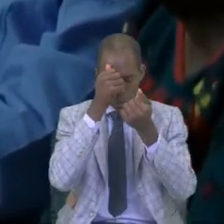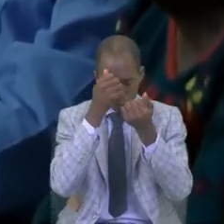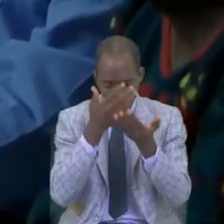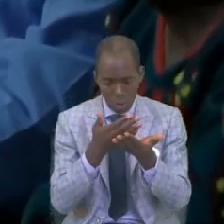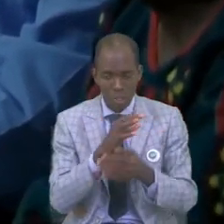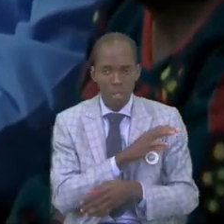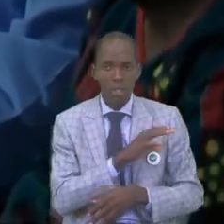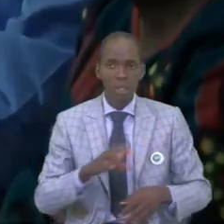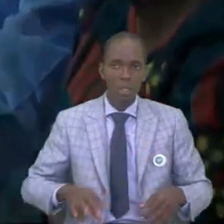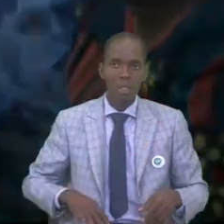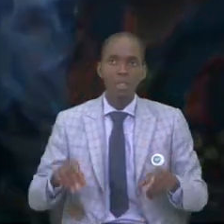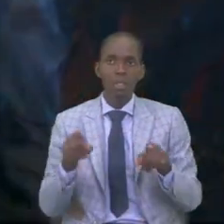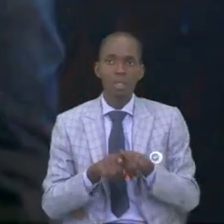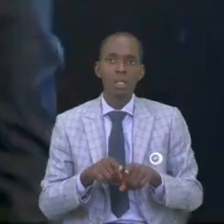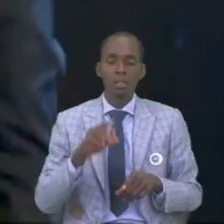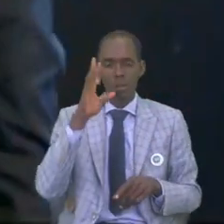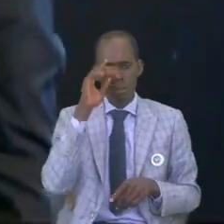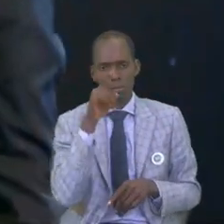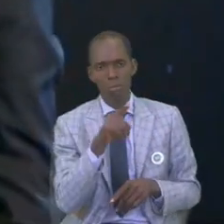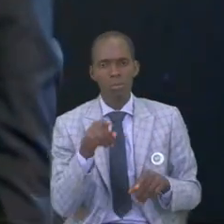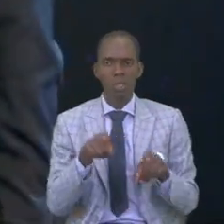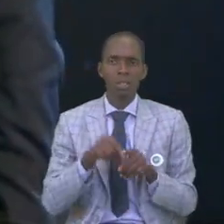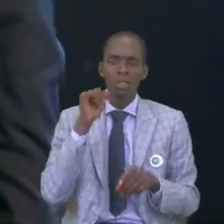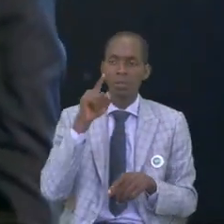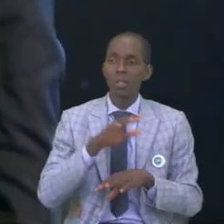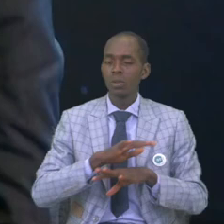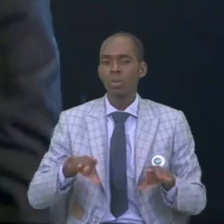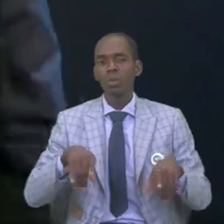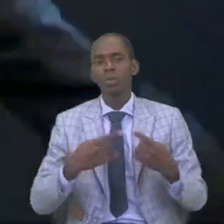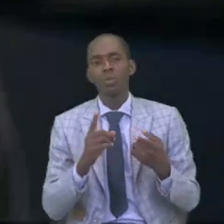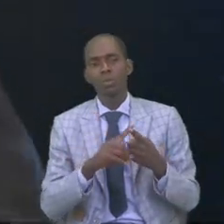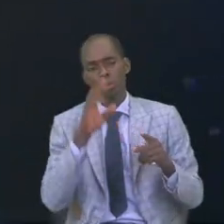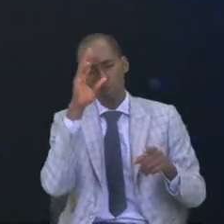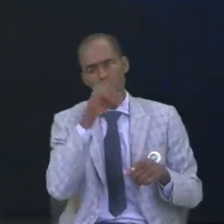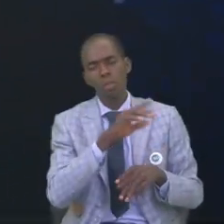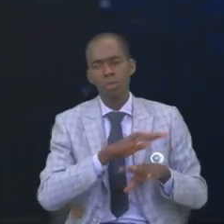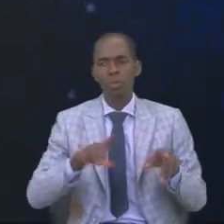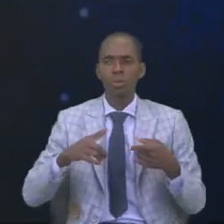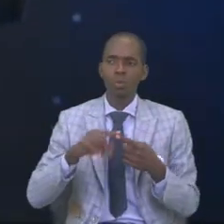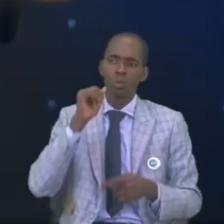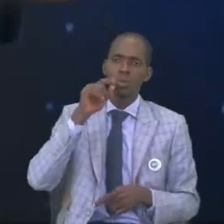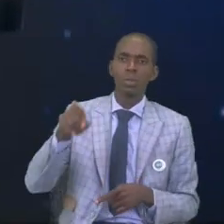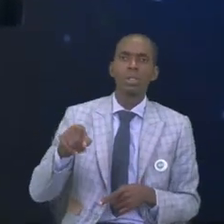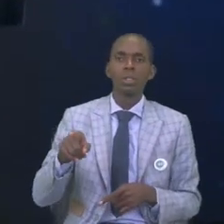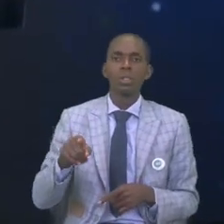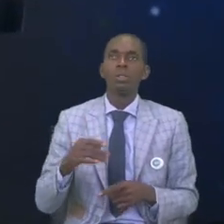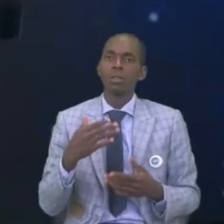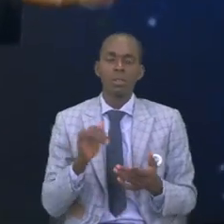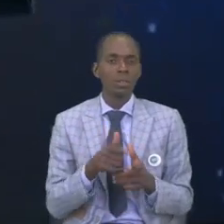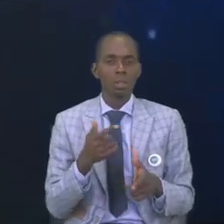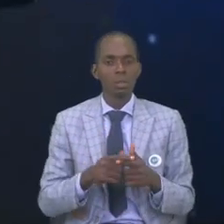him, like her, if I don't go to her, if I don't go to him, Calvary will not